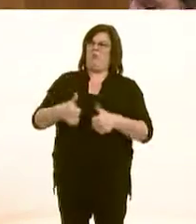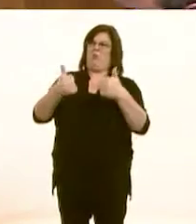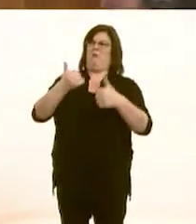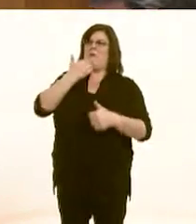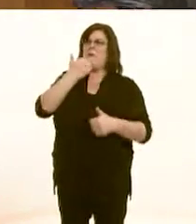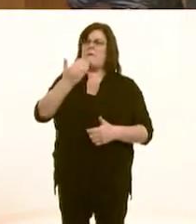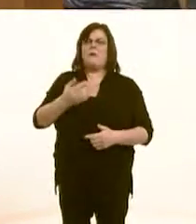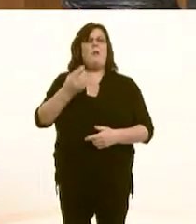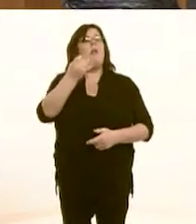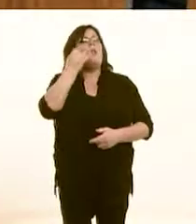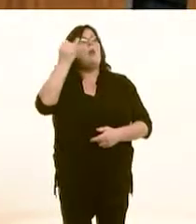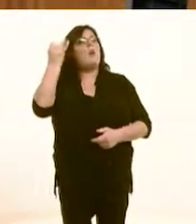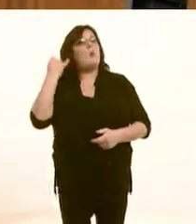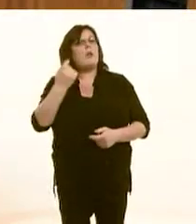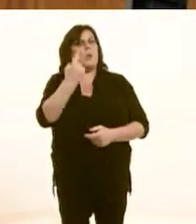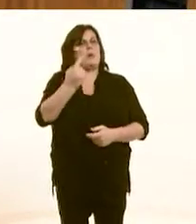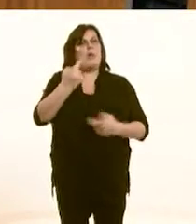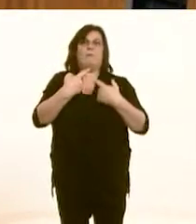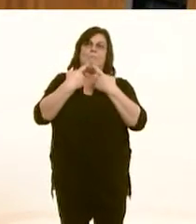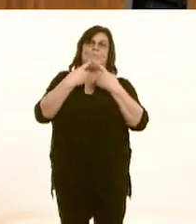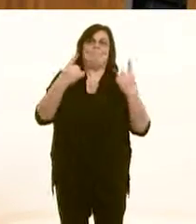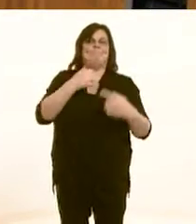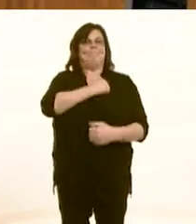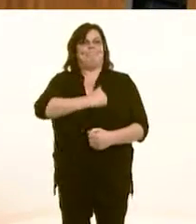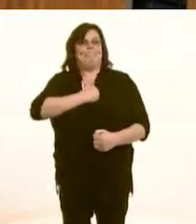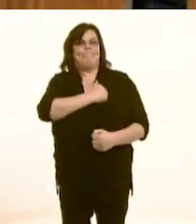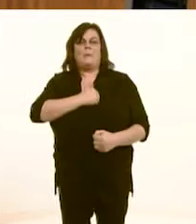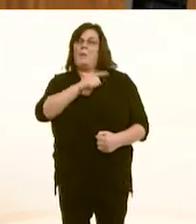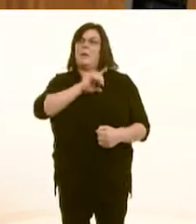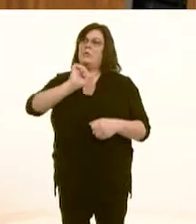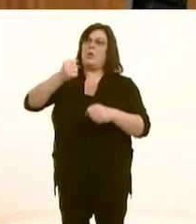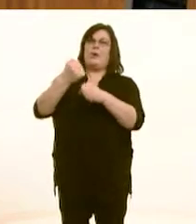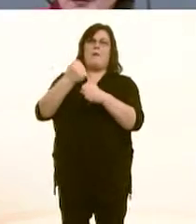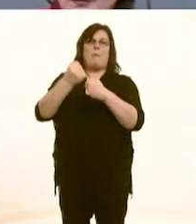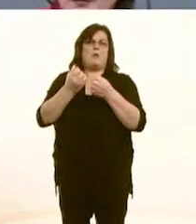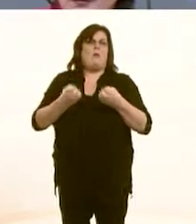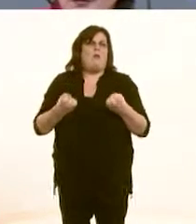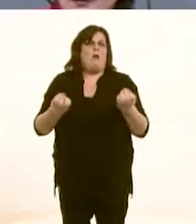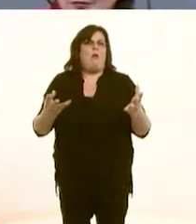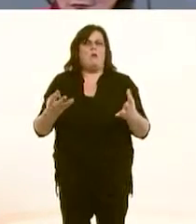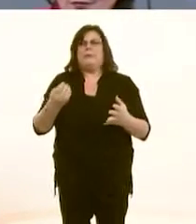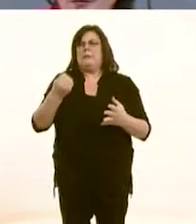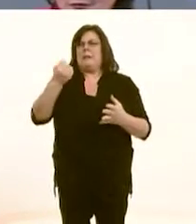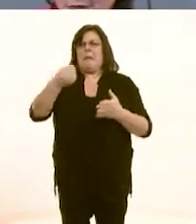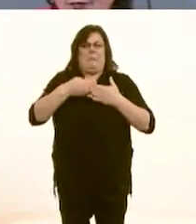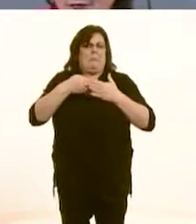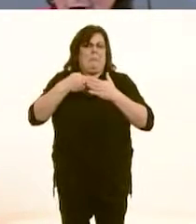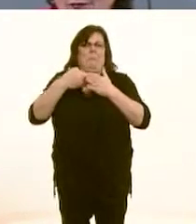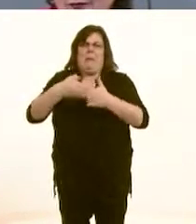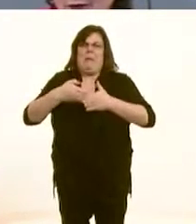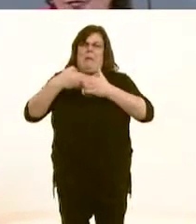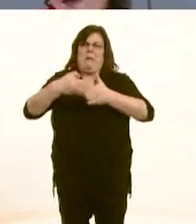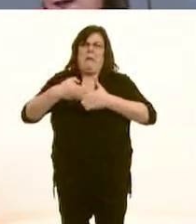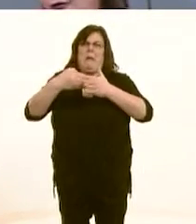apology. You made an apology because your government had lost tens of millions of pounds in relation to the